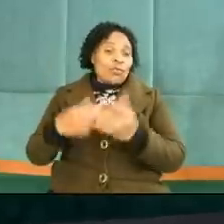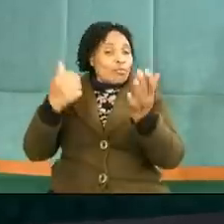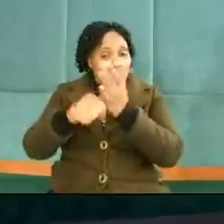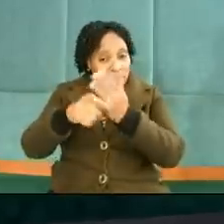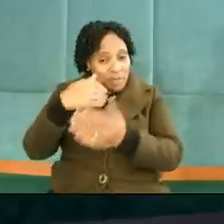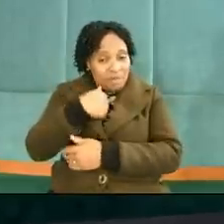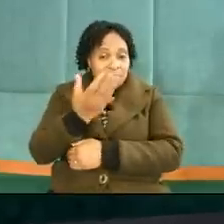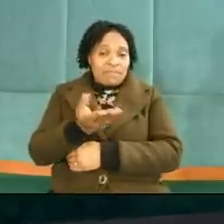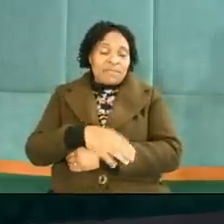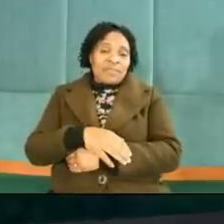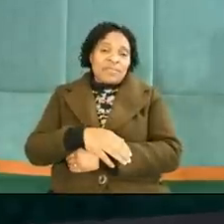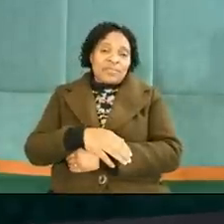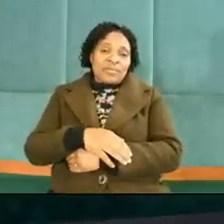trouble,